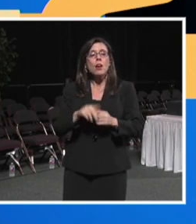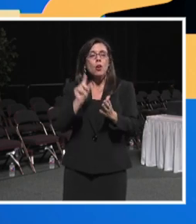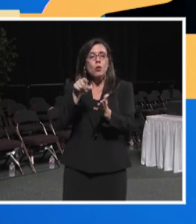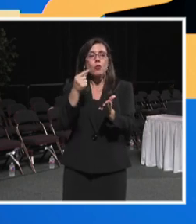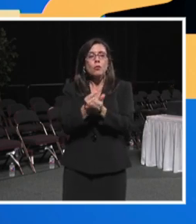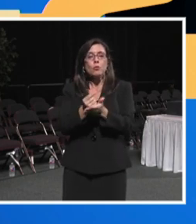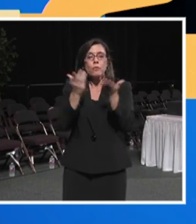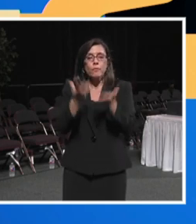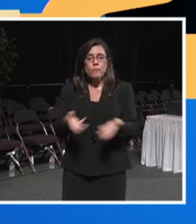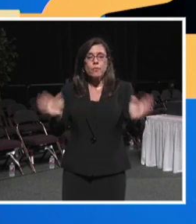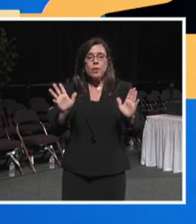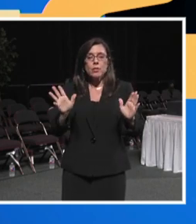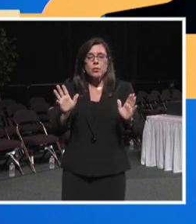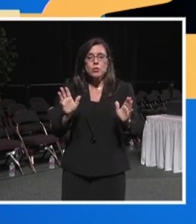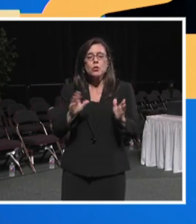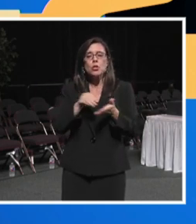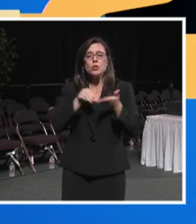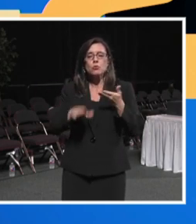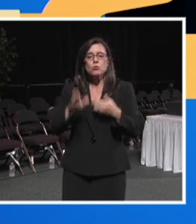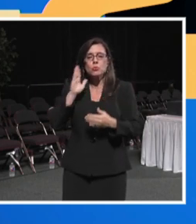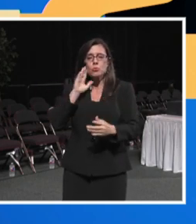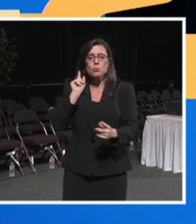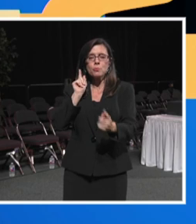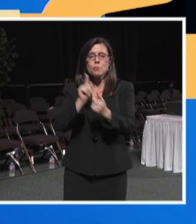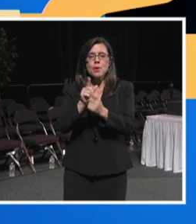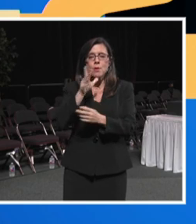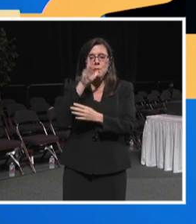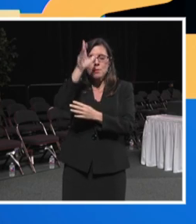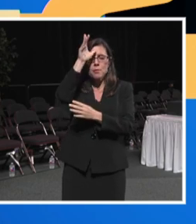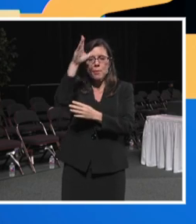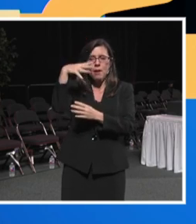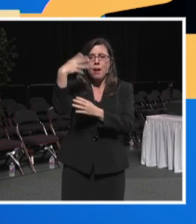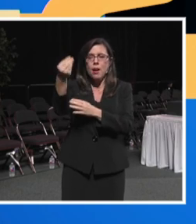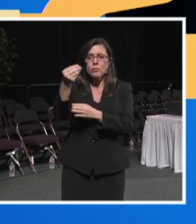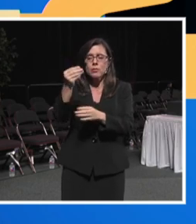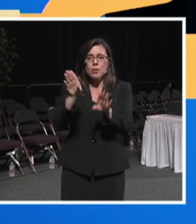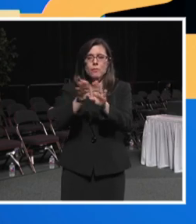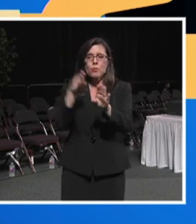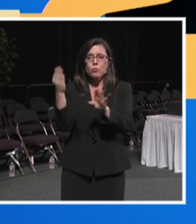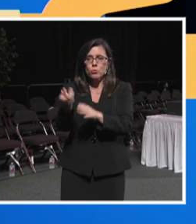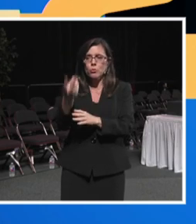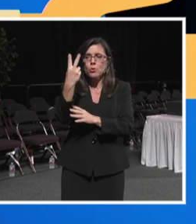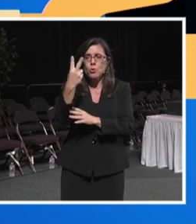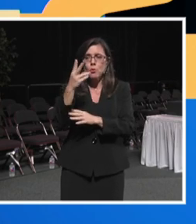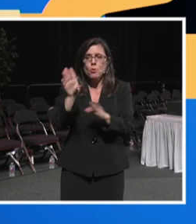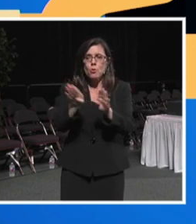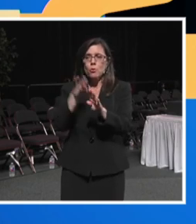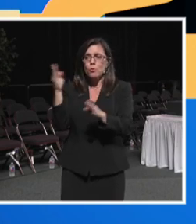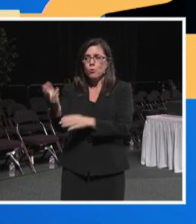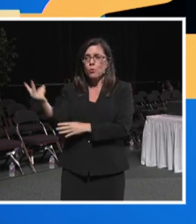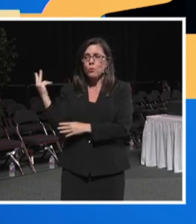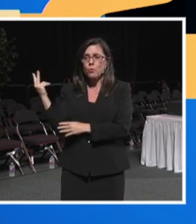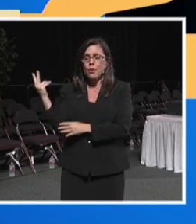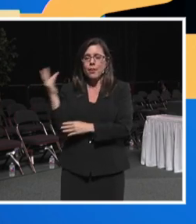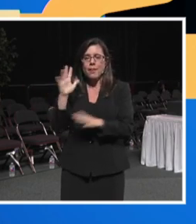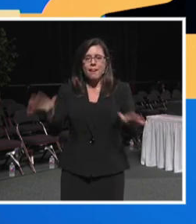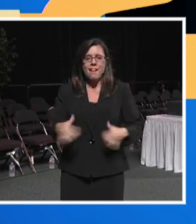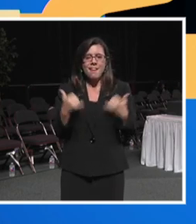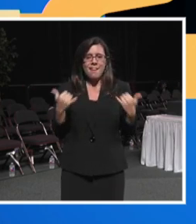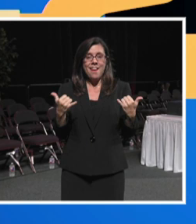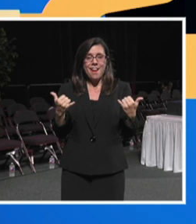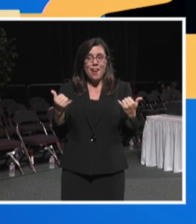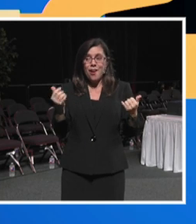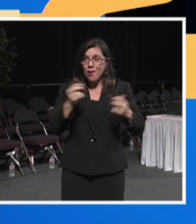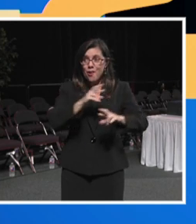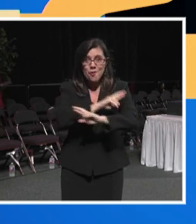ceremony, graduates will meet their parents outside of entrance 2 or 3. And now,